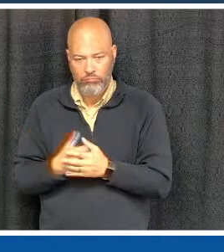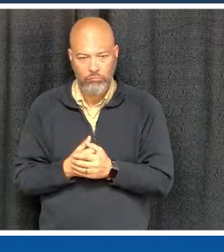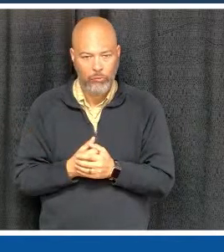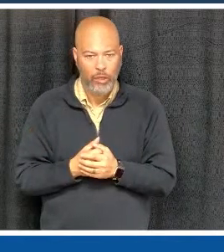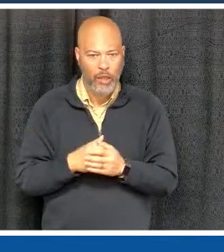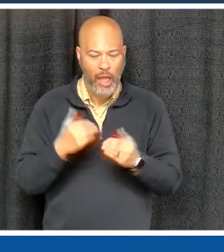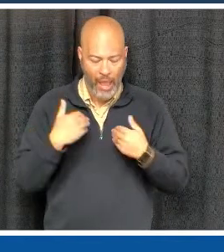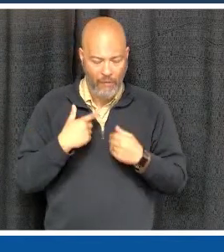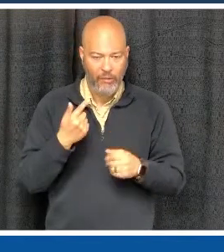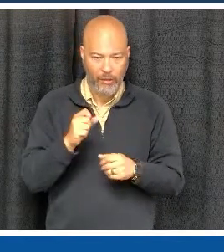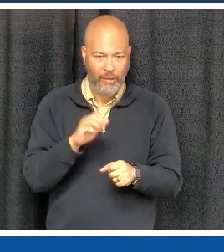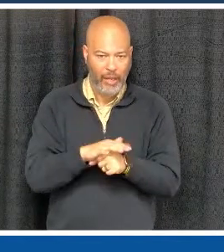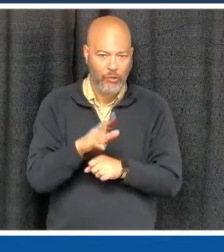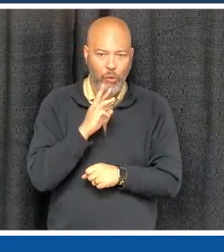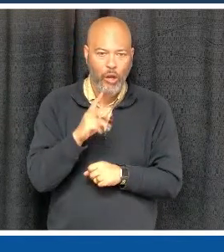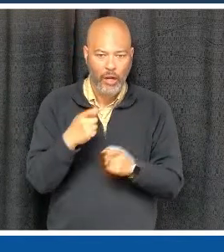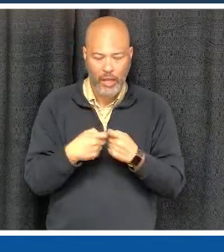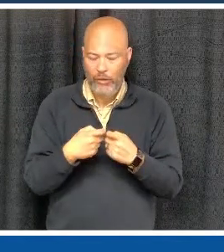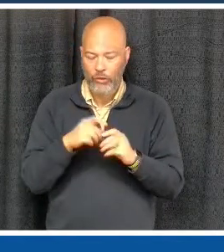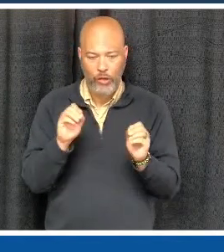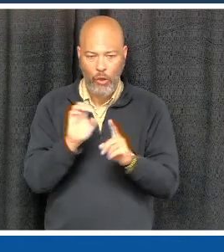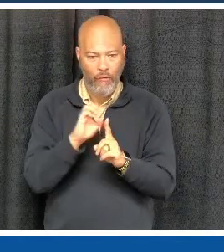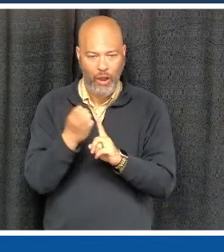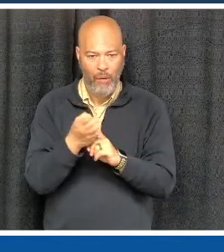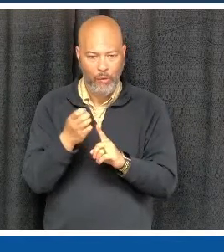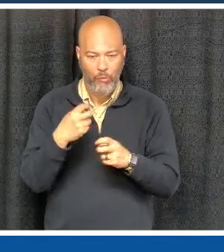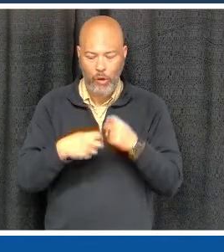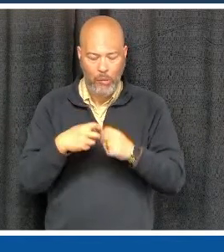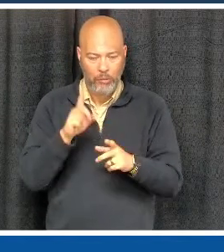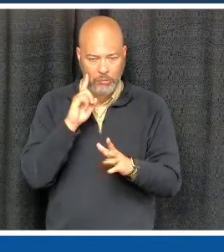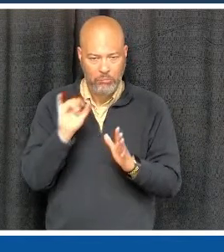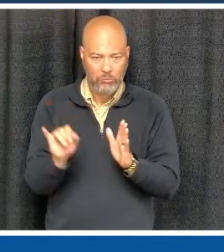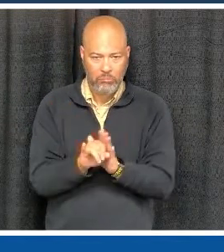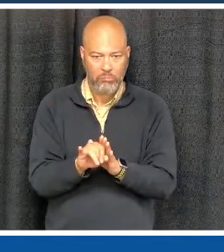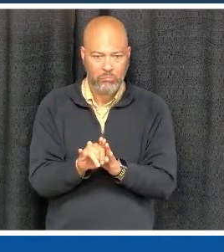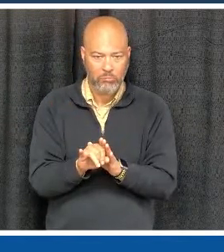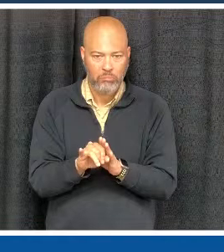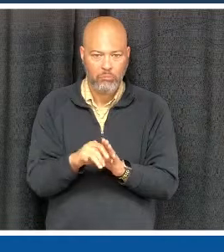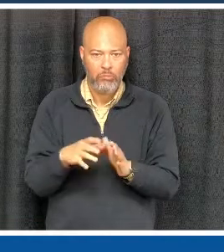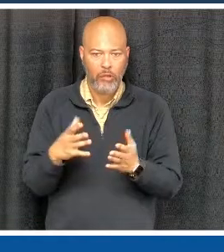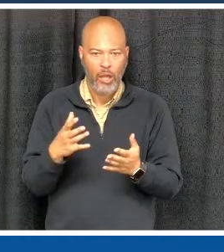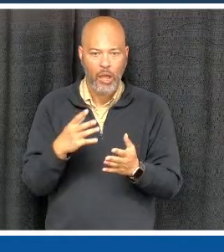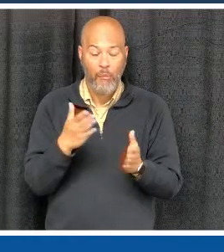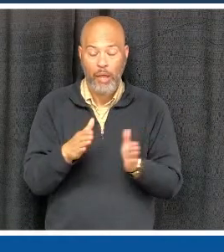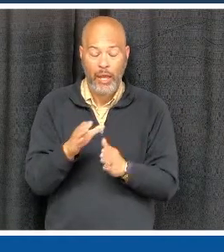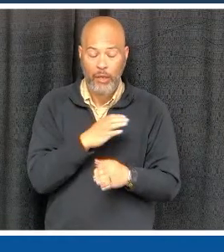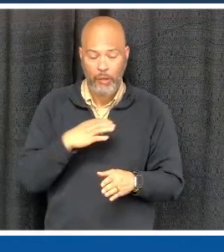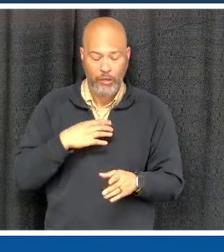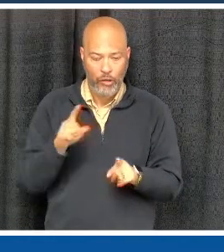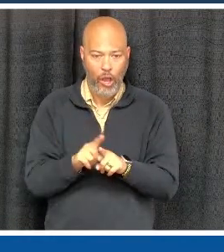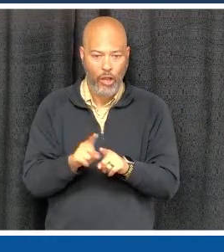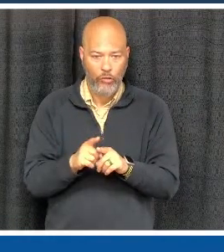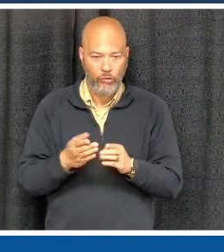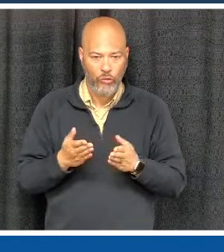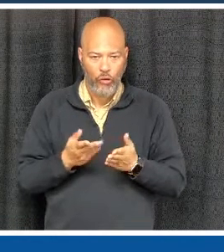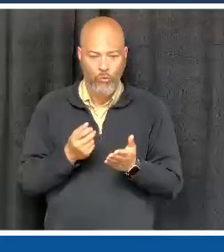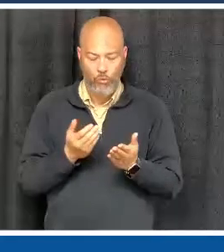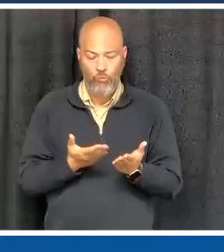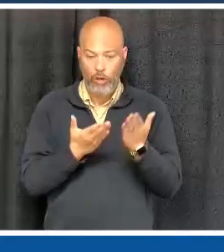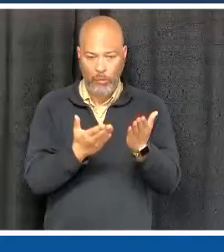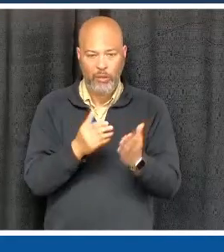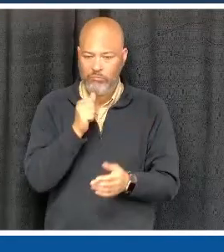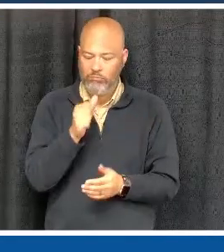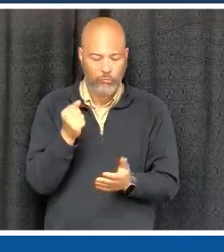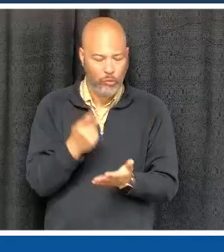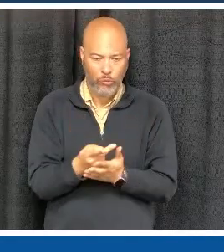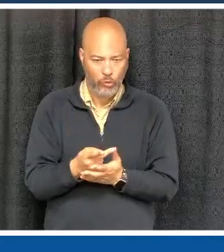Adequate infrastructure serves the site and no adverse environmental issues were identified. The Planning Commission also recommends disapproval.